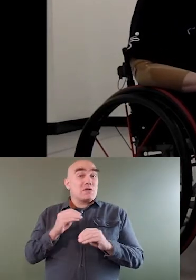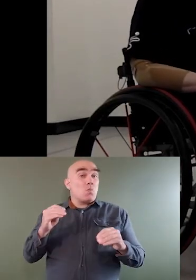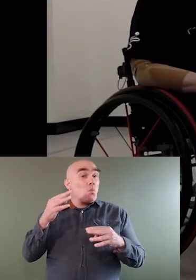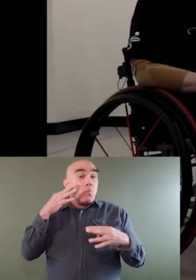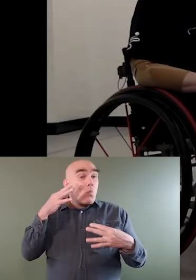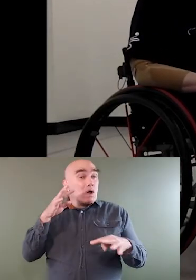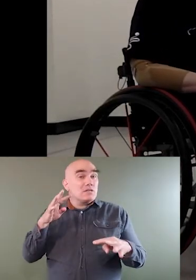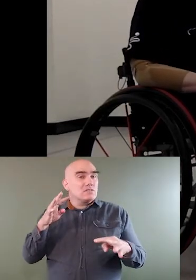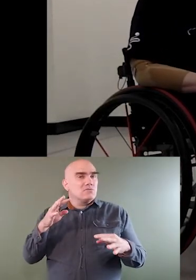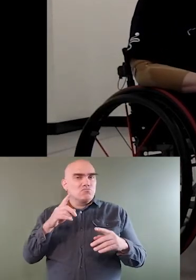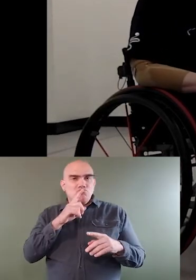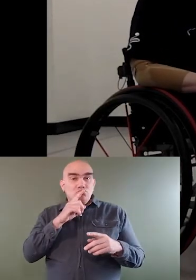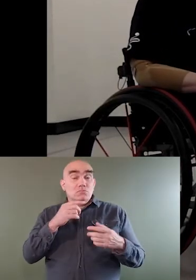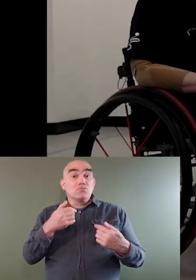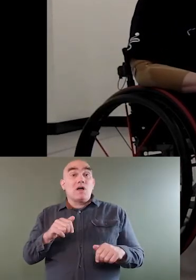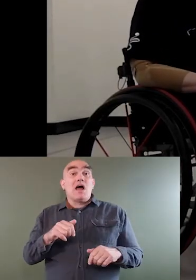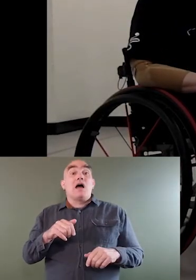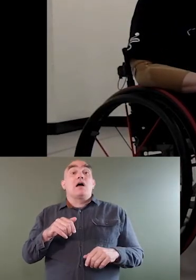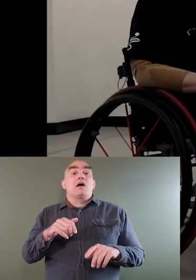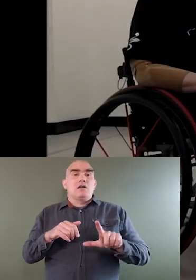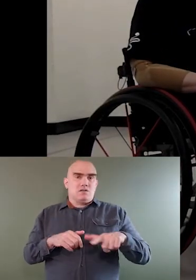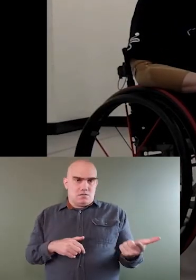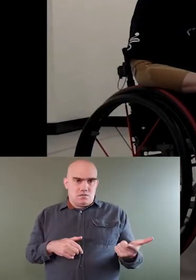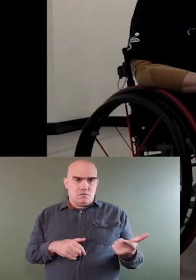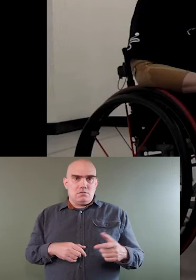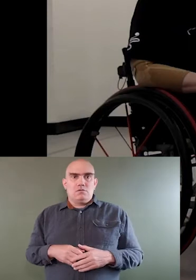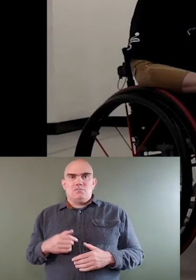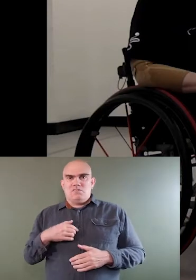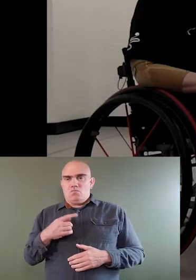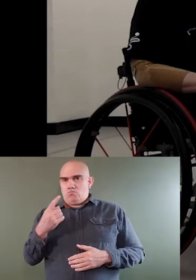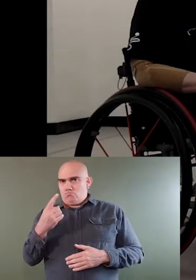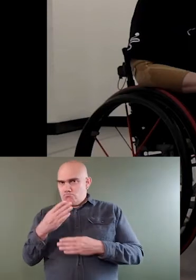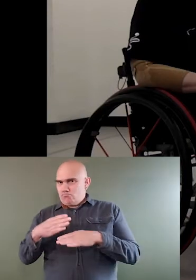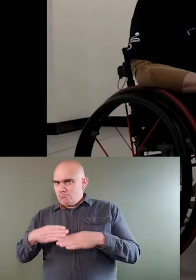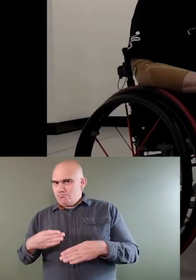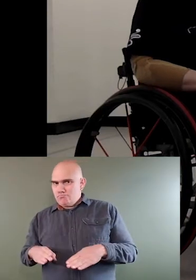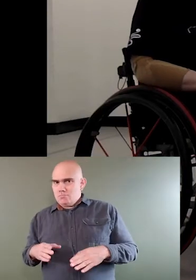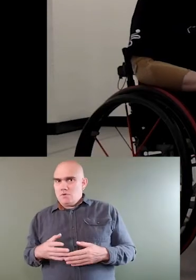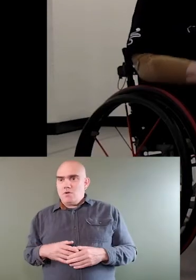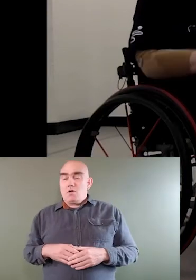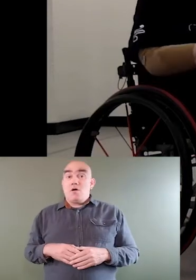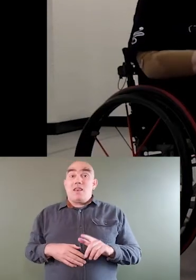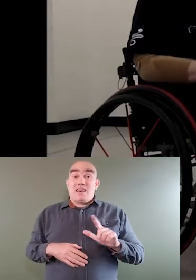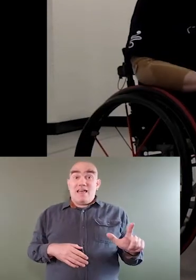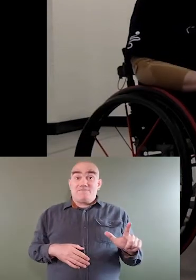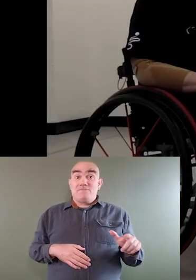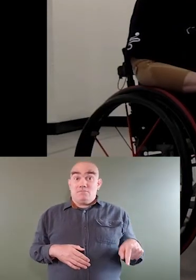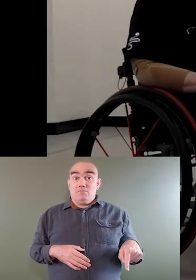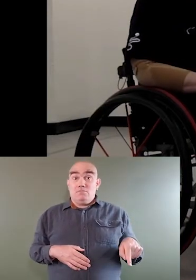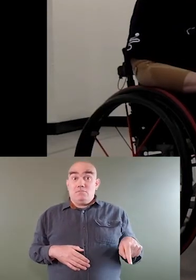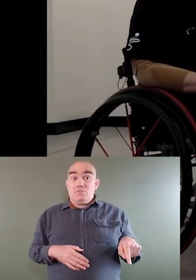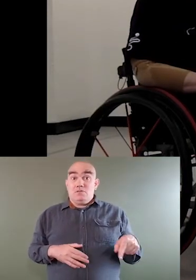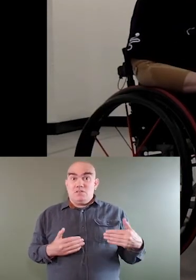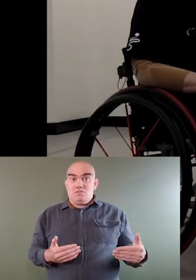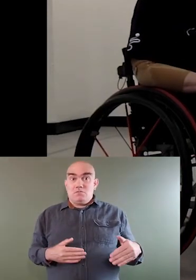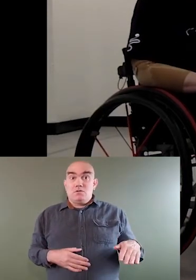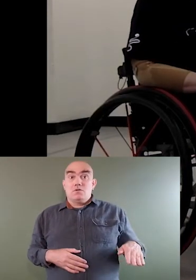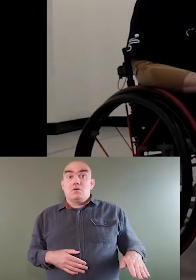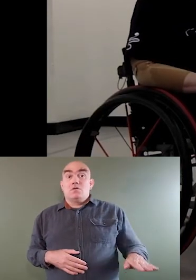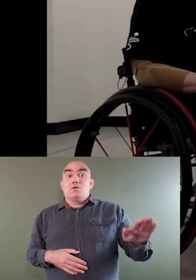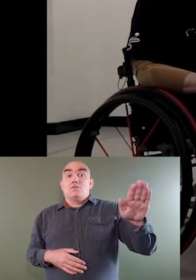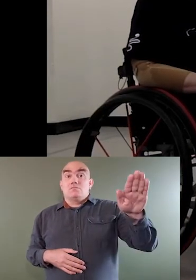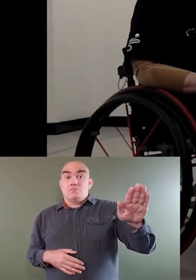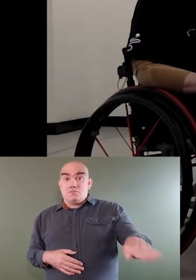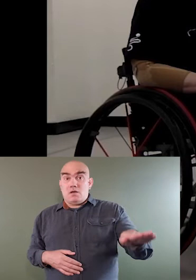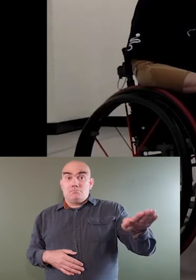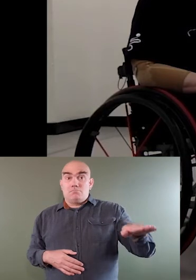first, and trade sides. So I'm taking one part at a time. Our left side does a stomp.